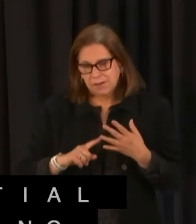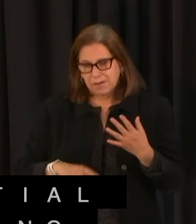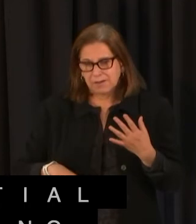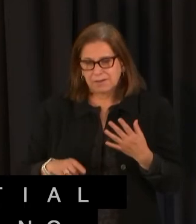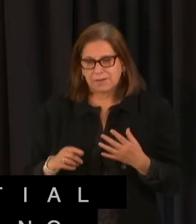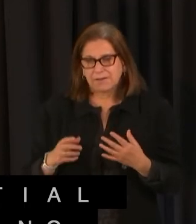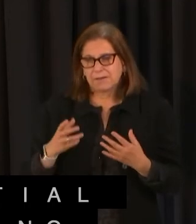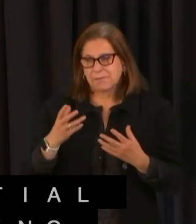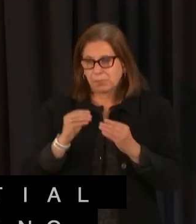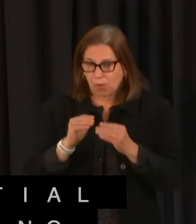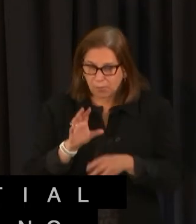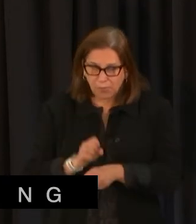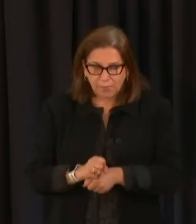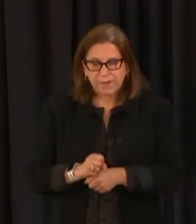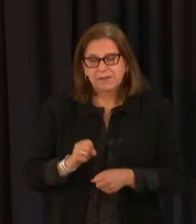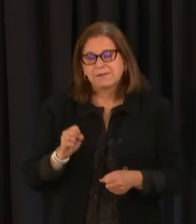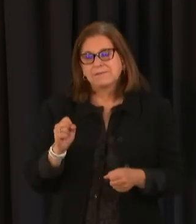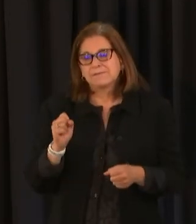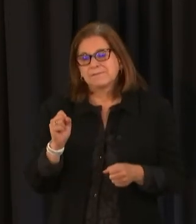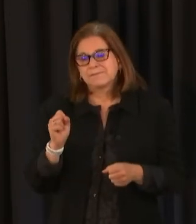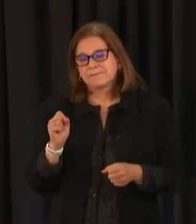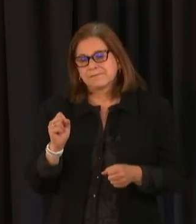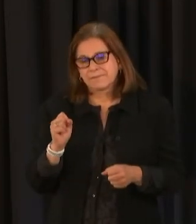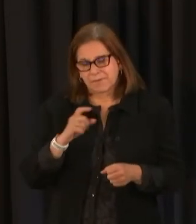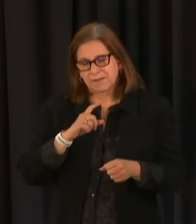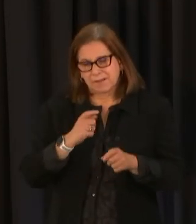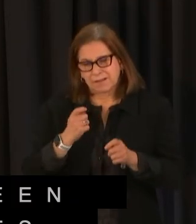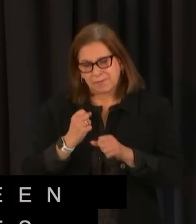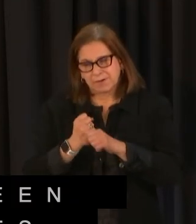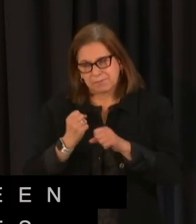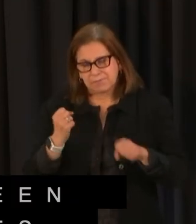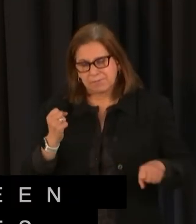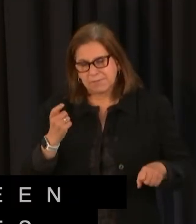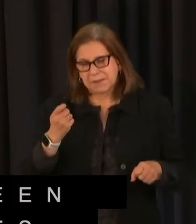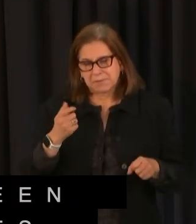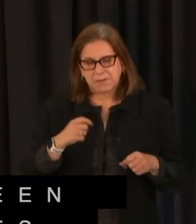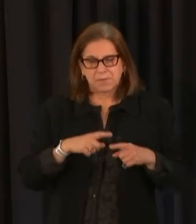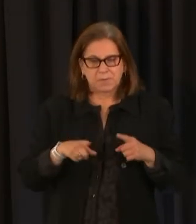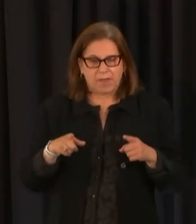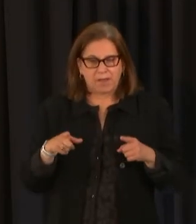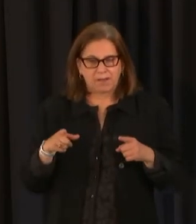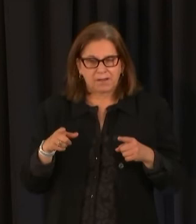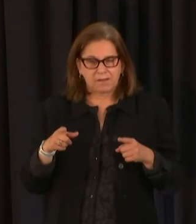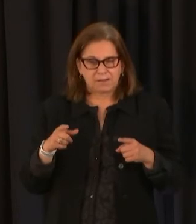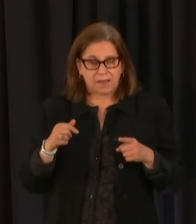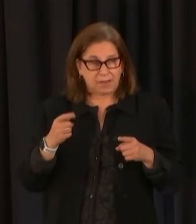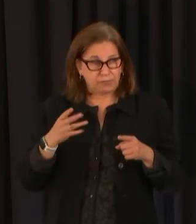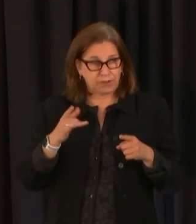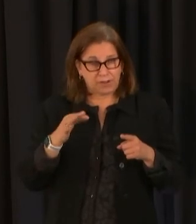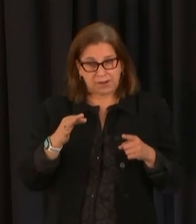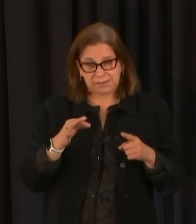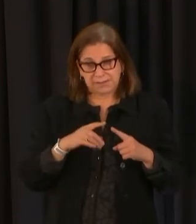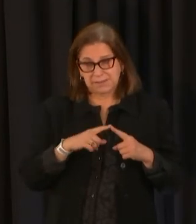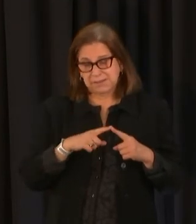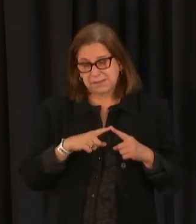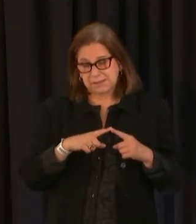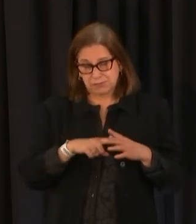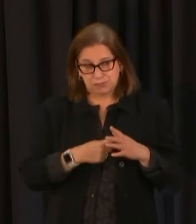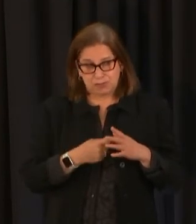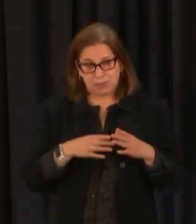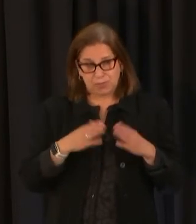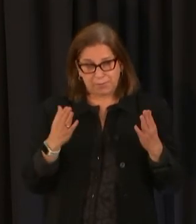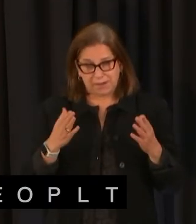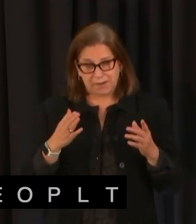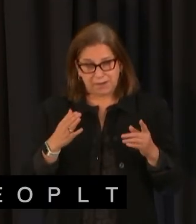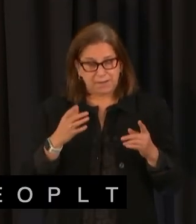more appointments. We're trying to give people a very long runway. It's April 19th. We're start